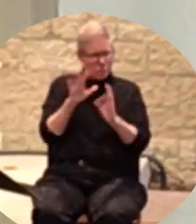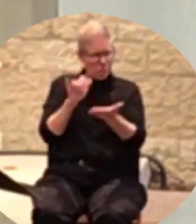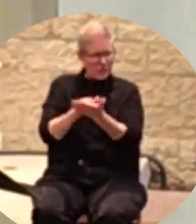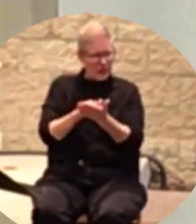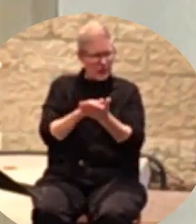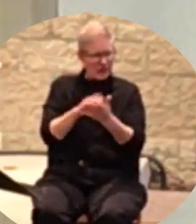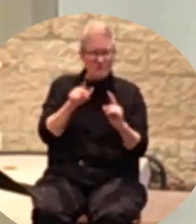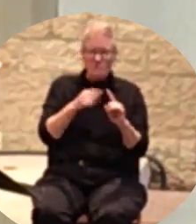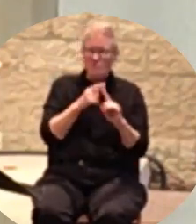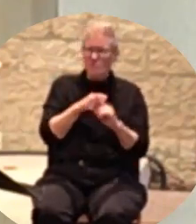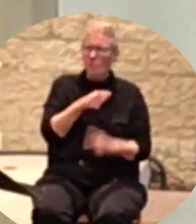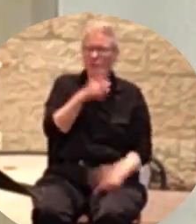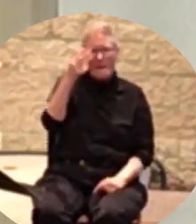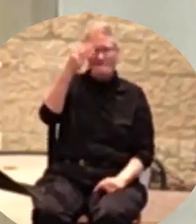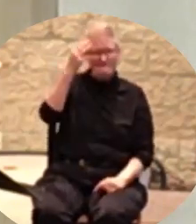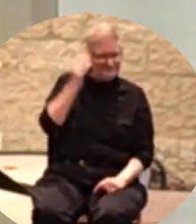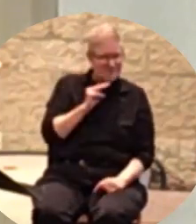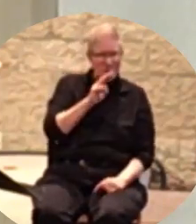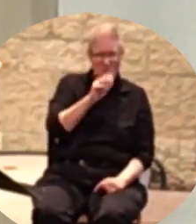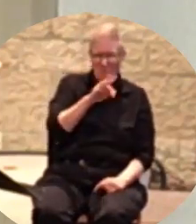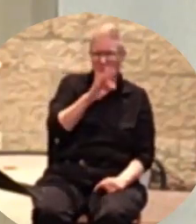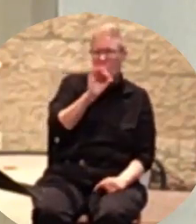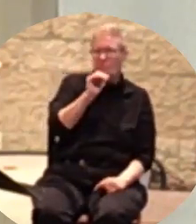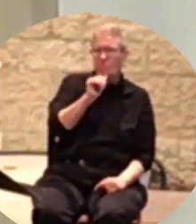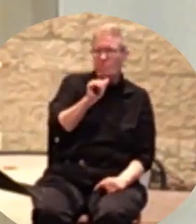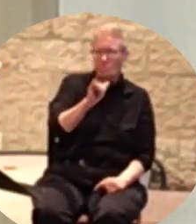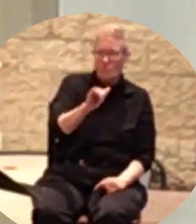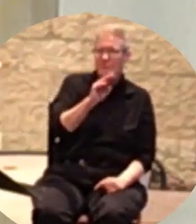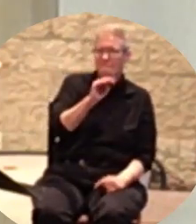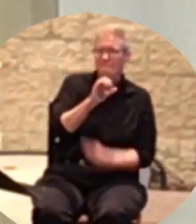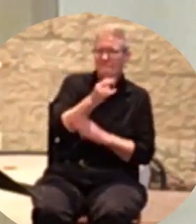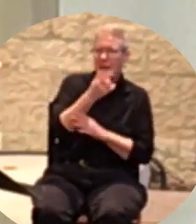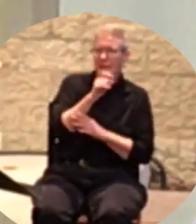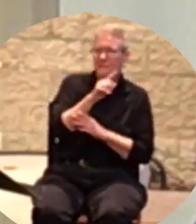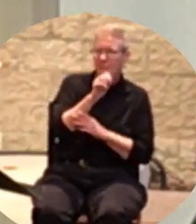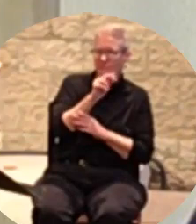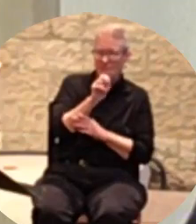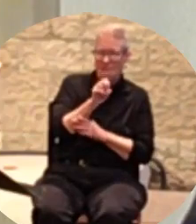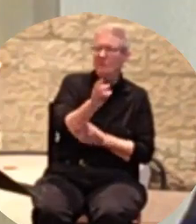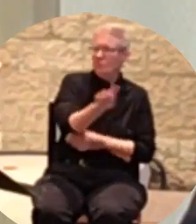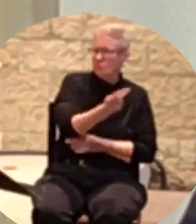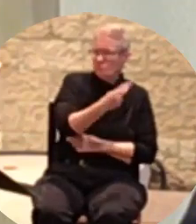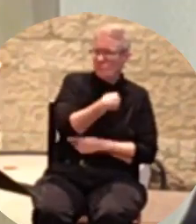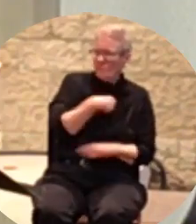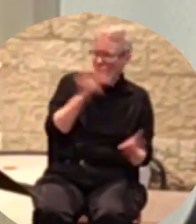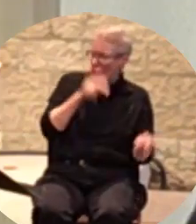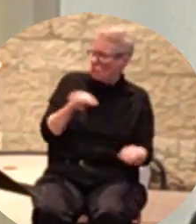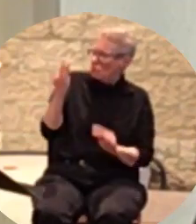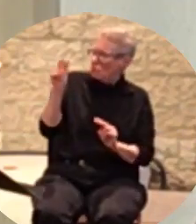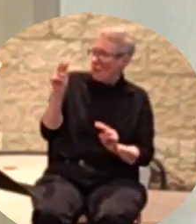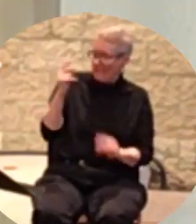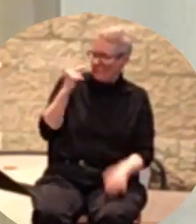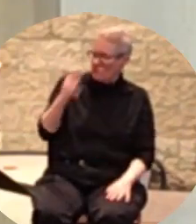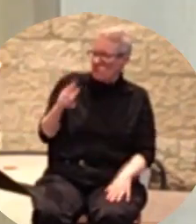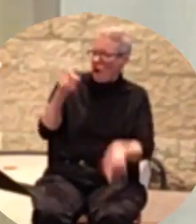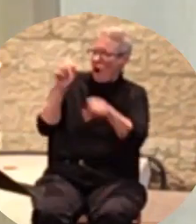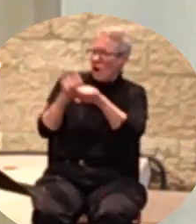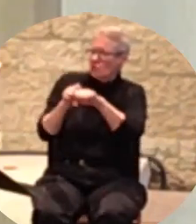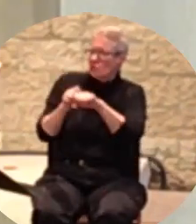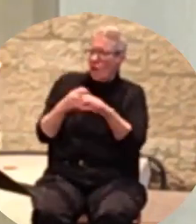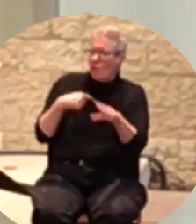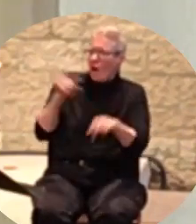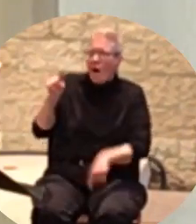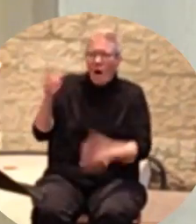up, they saw the stone, which was very large, had already been rolled away.